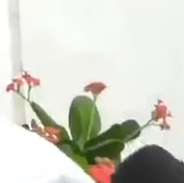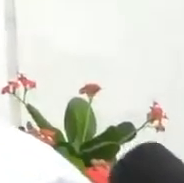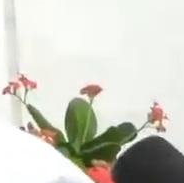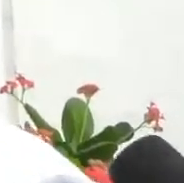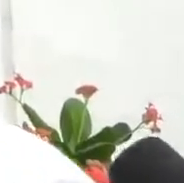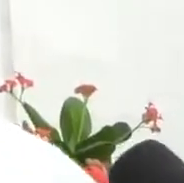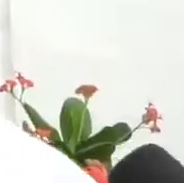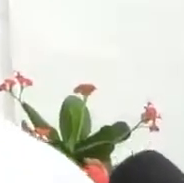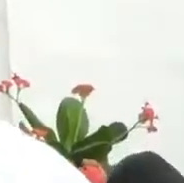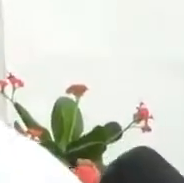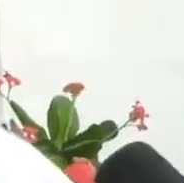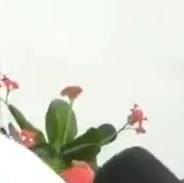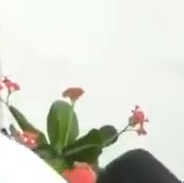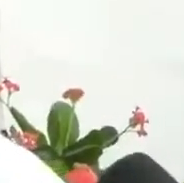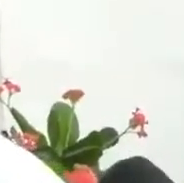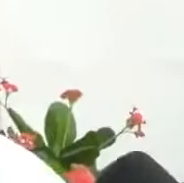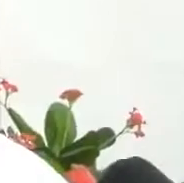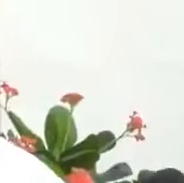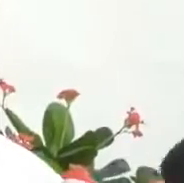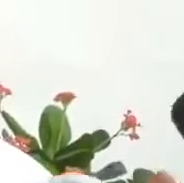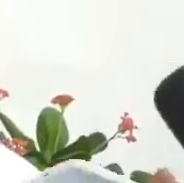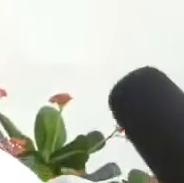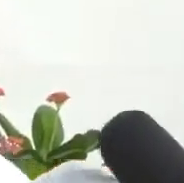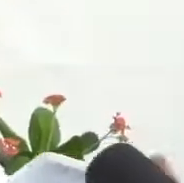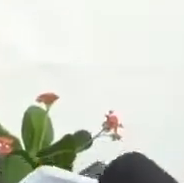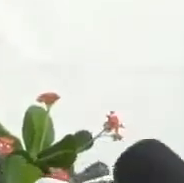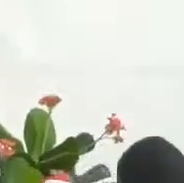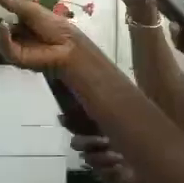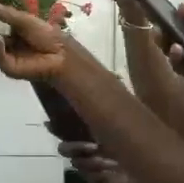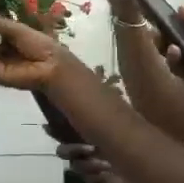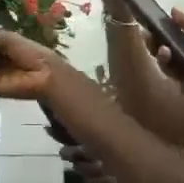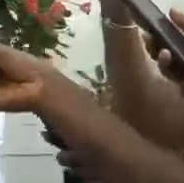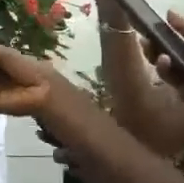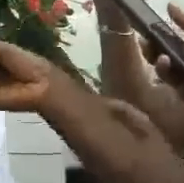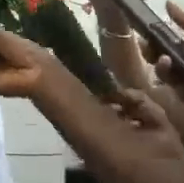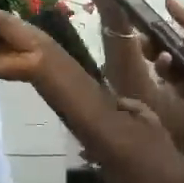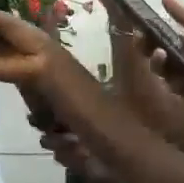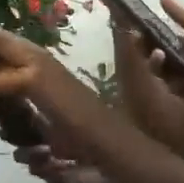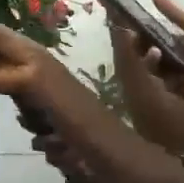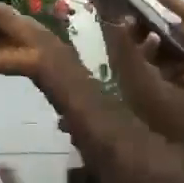something positive, you must believe something positive.